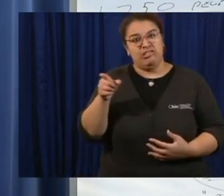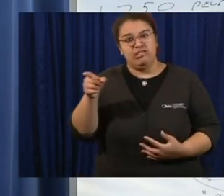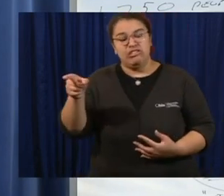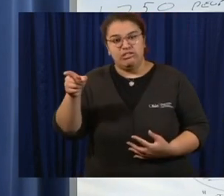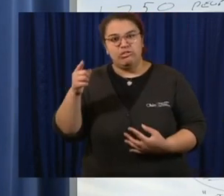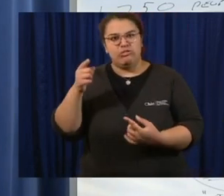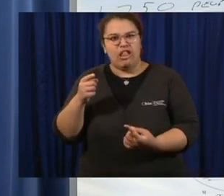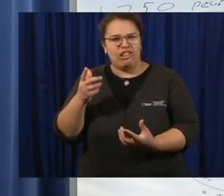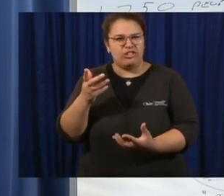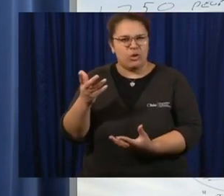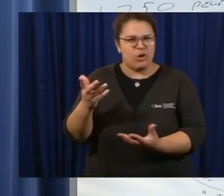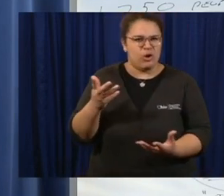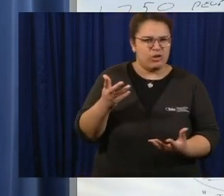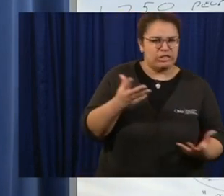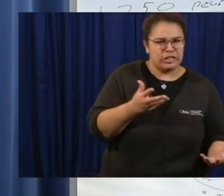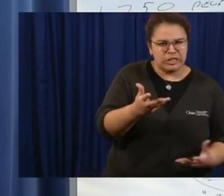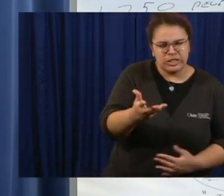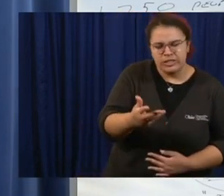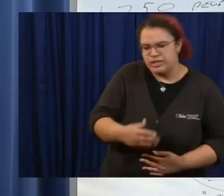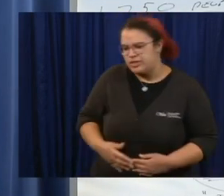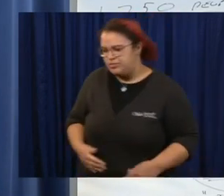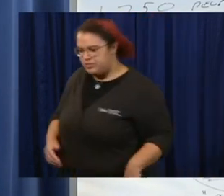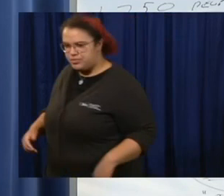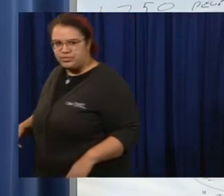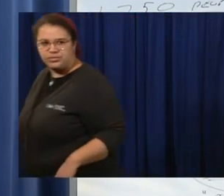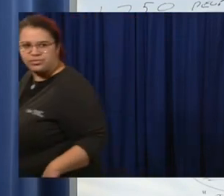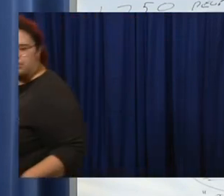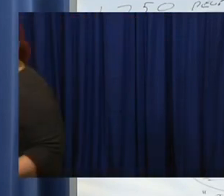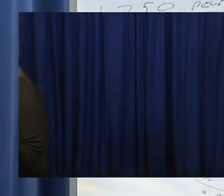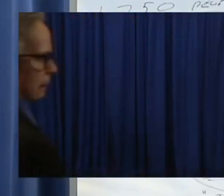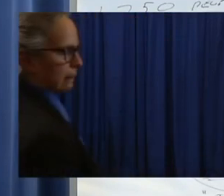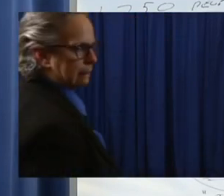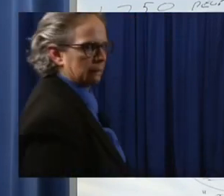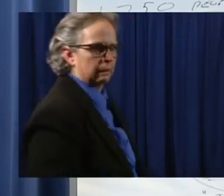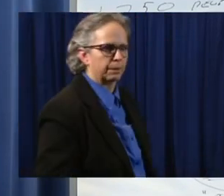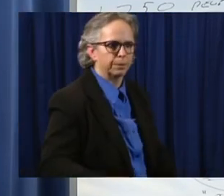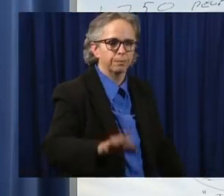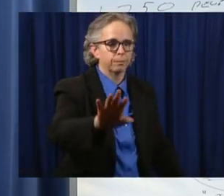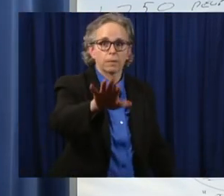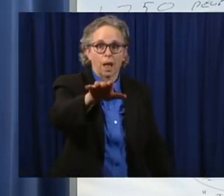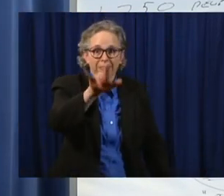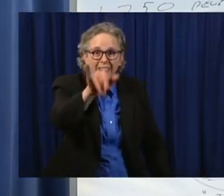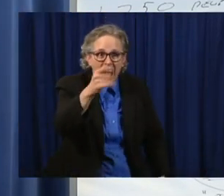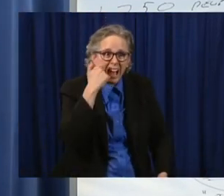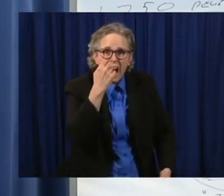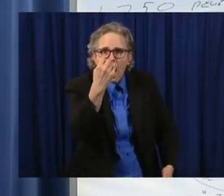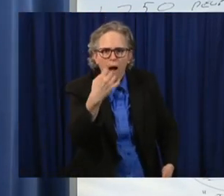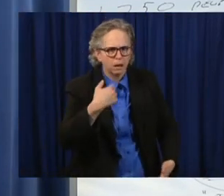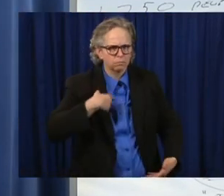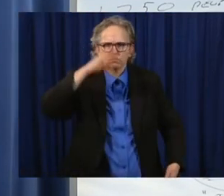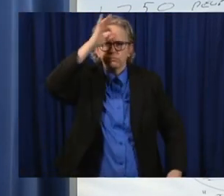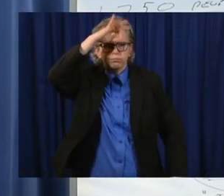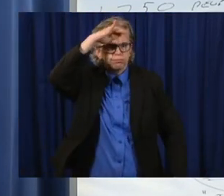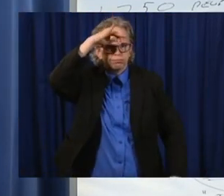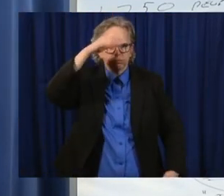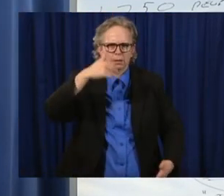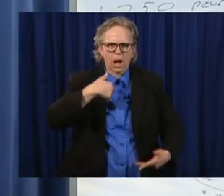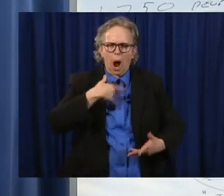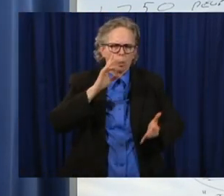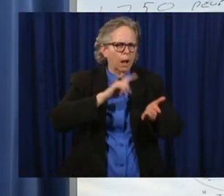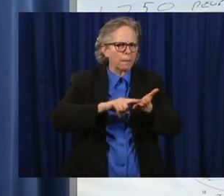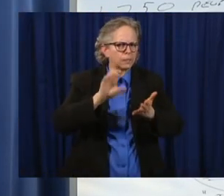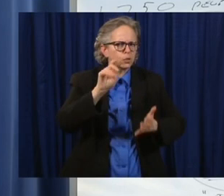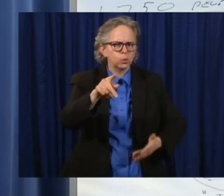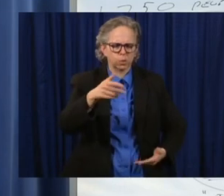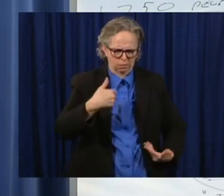I was not aware of that. I will check on that, and we'll get back to you on that.